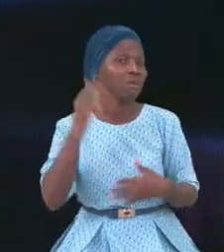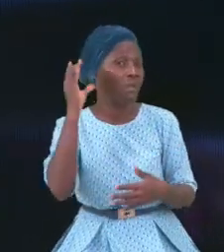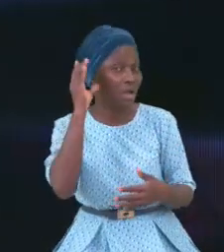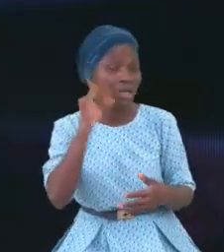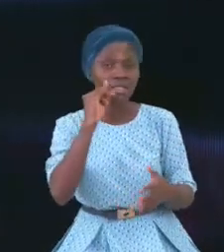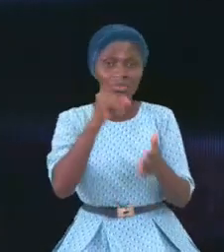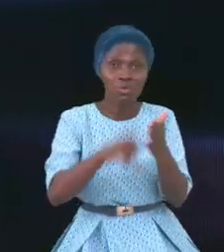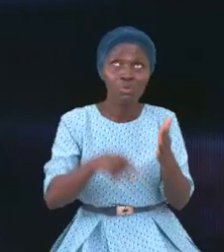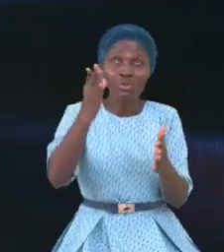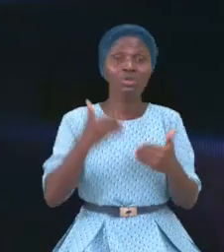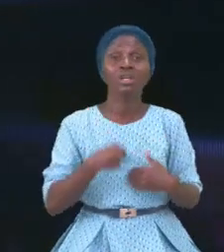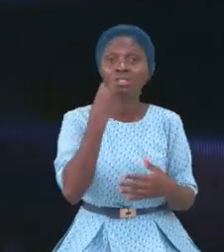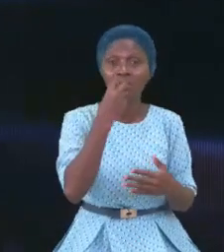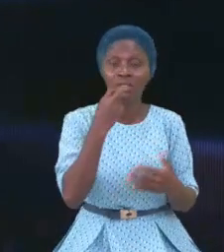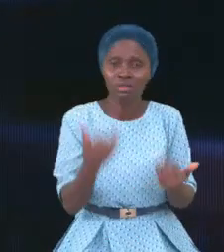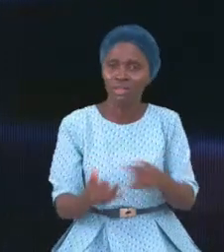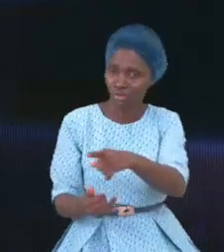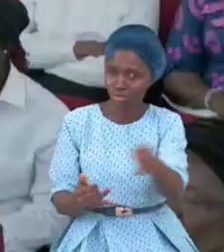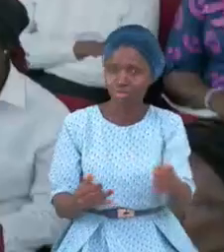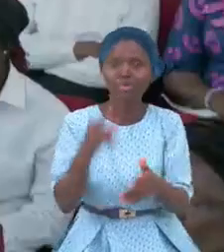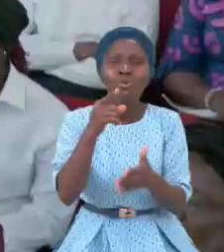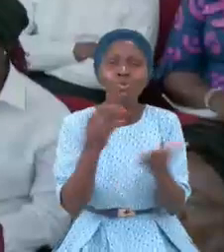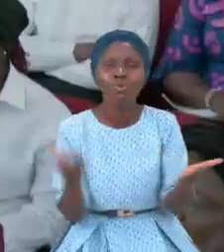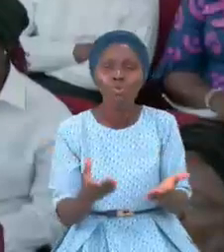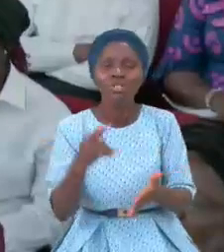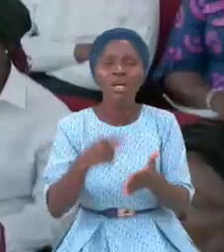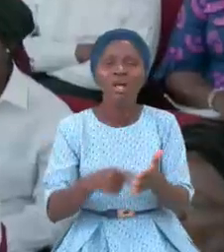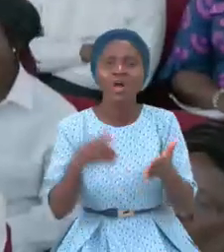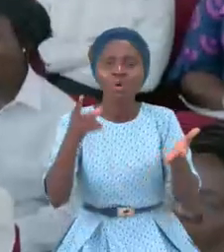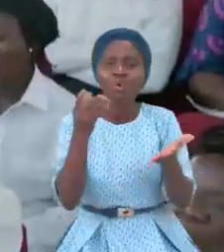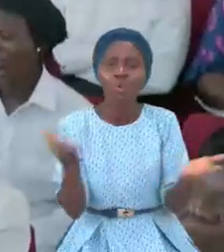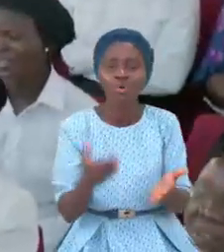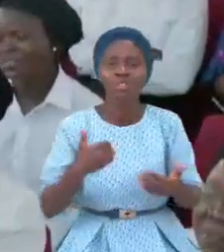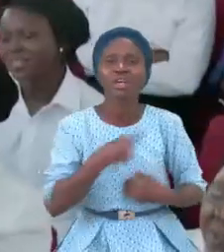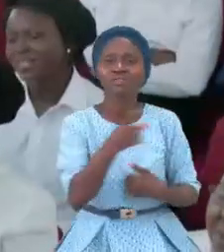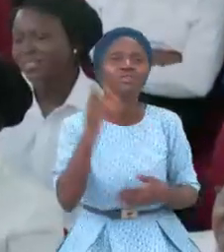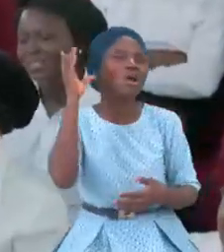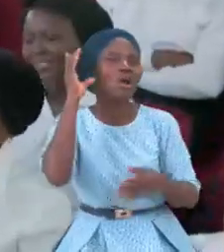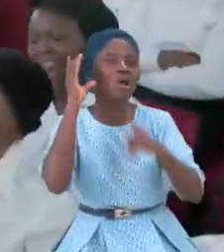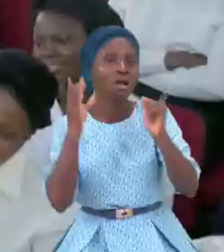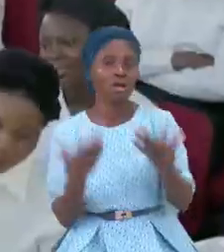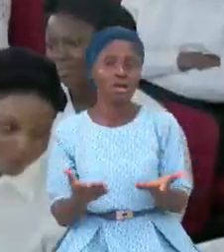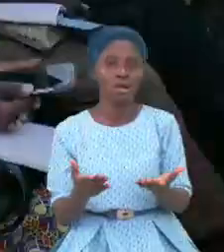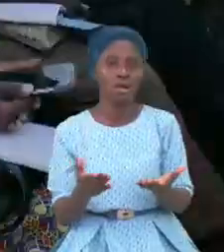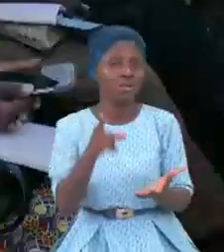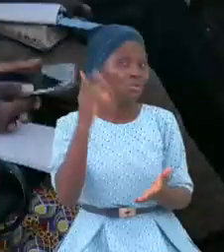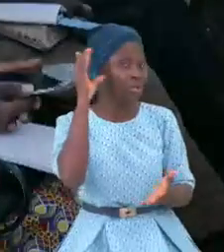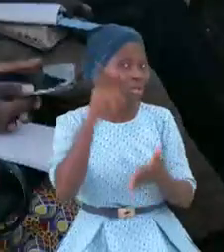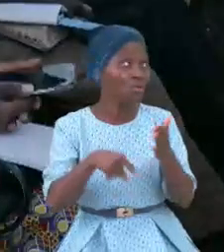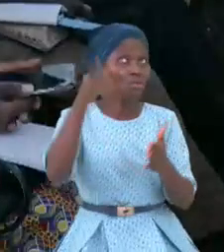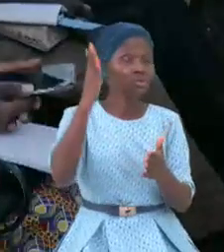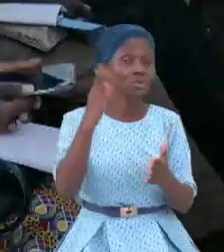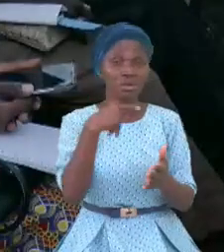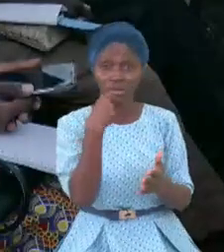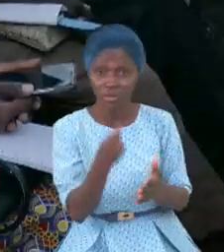said. What have you heard? I said, what have you heard? You'll hear what God has said, and when you hear